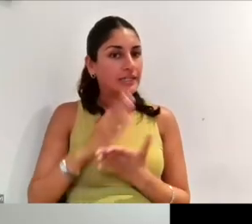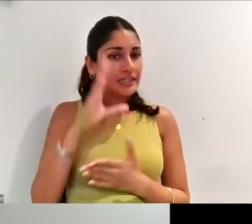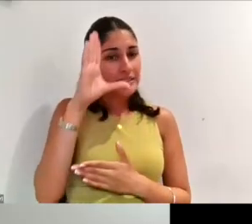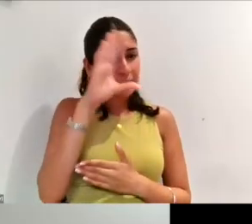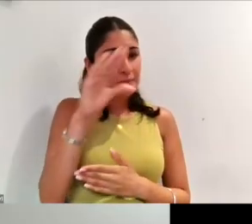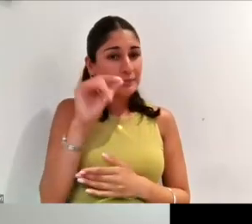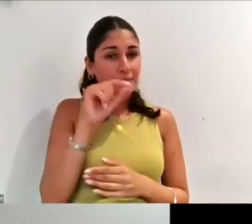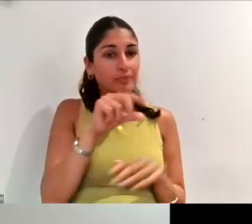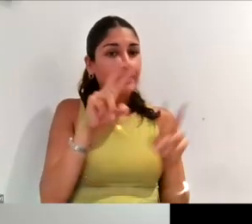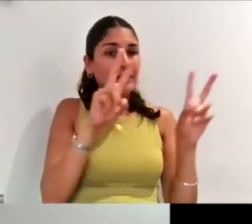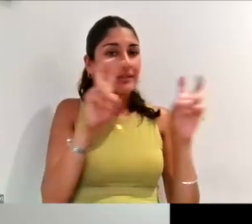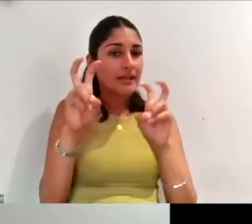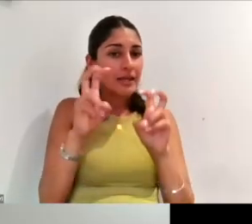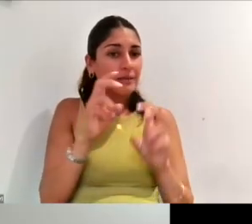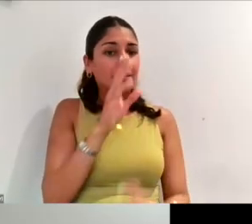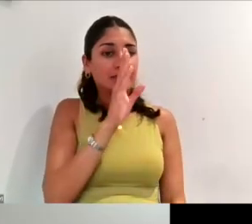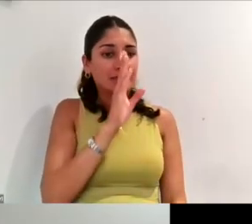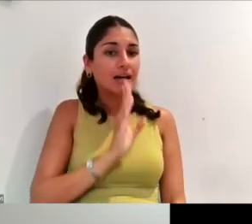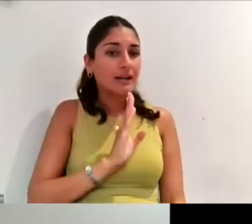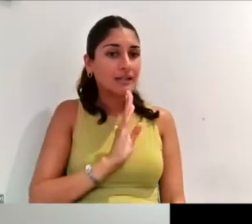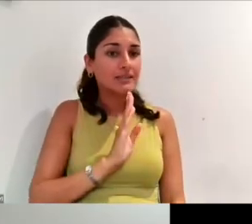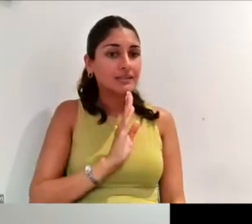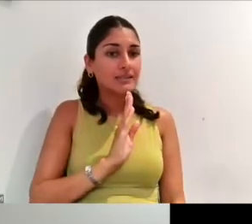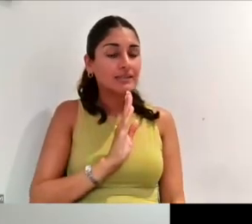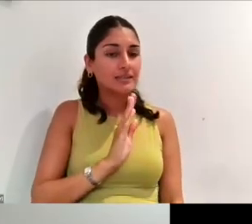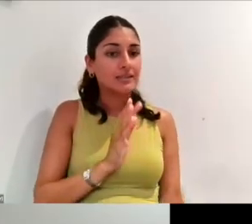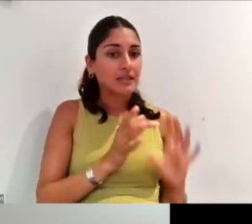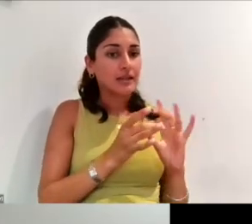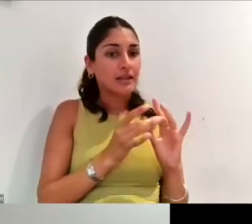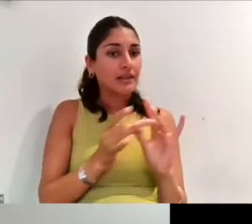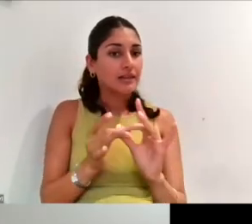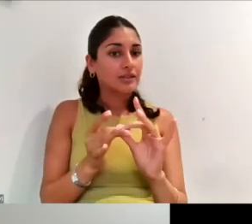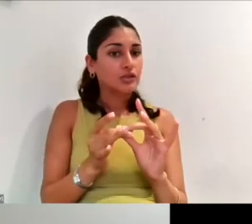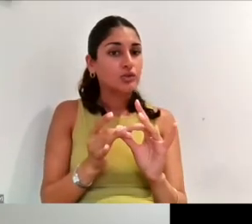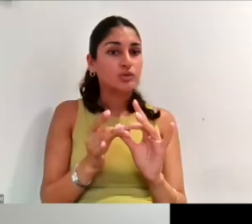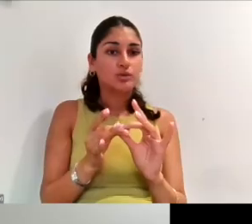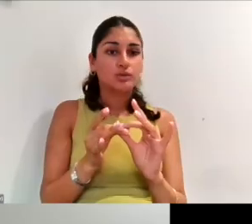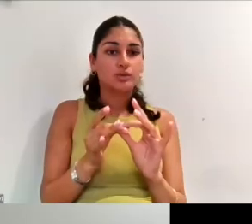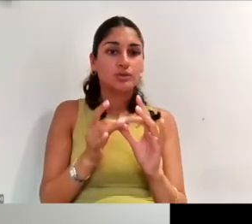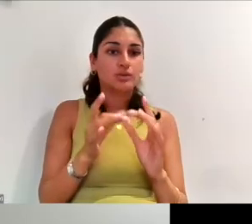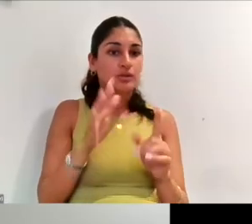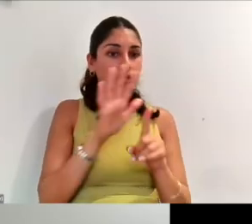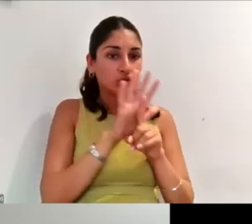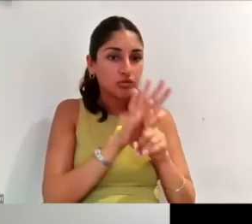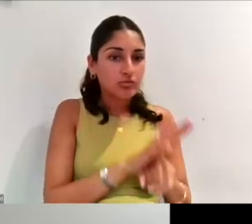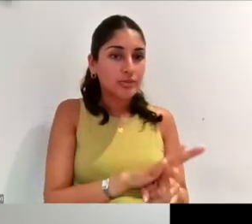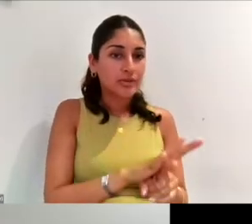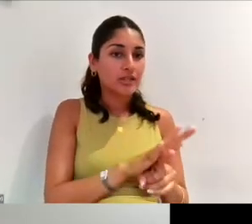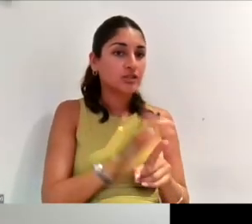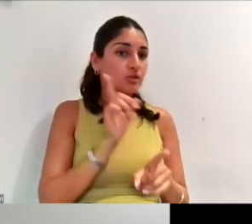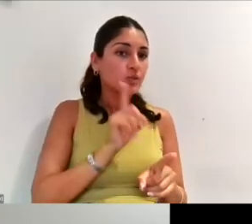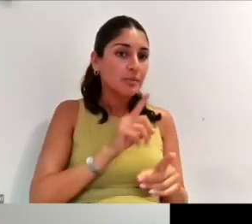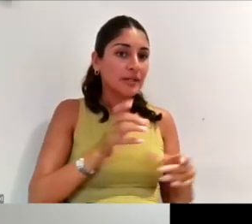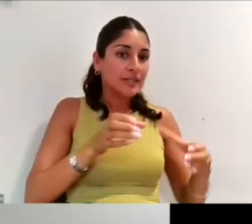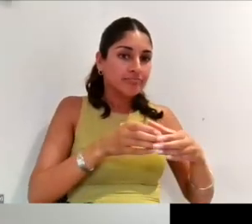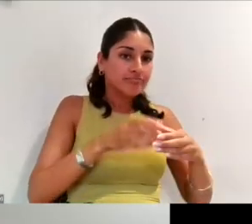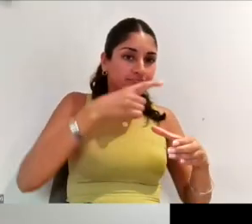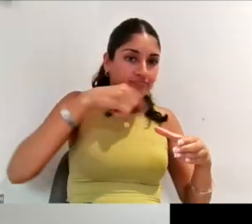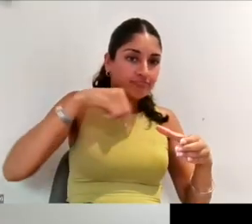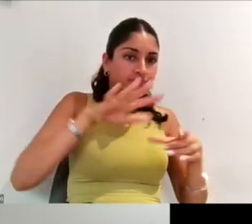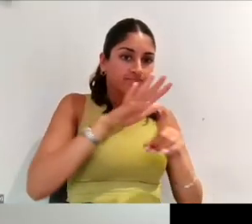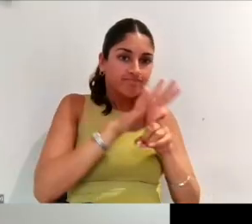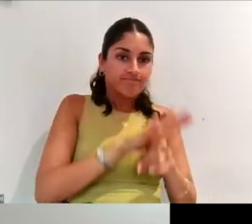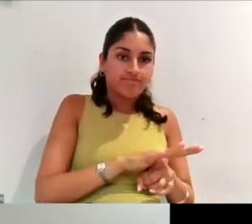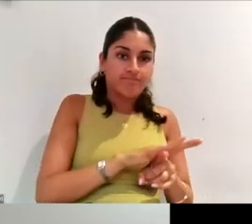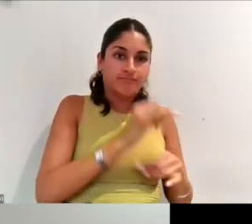me start making this piece around, yeah, just realizing around like the discrimination and for me